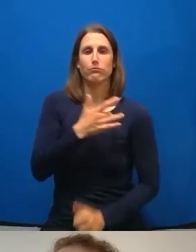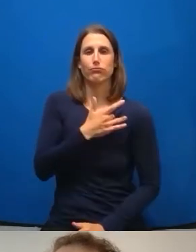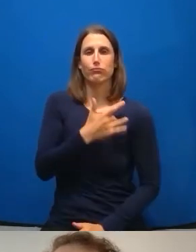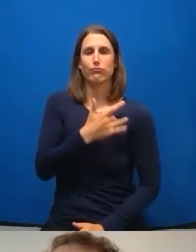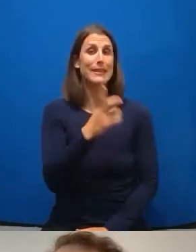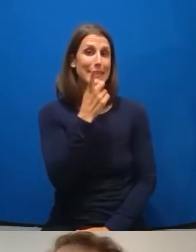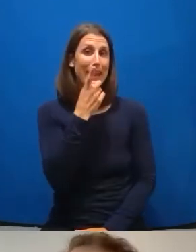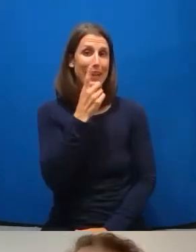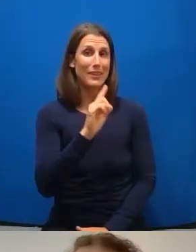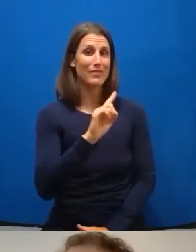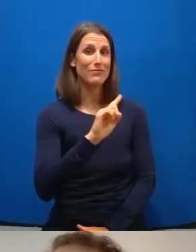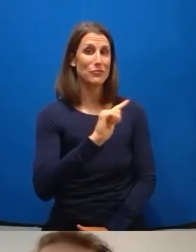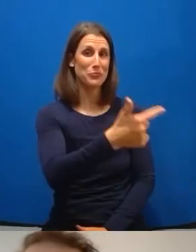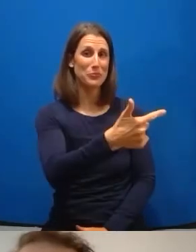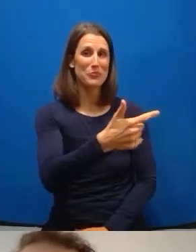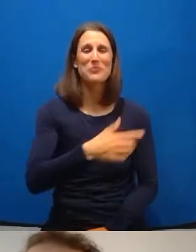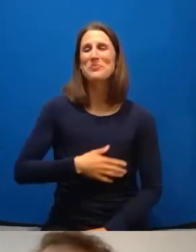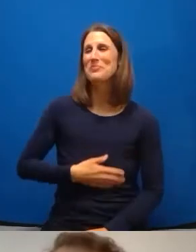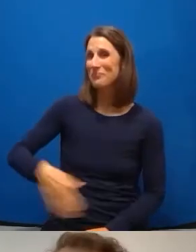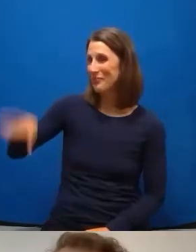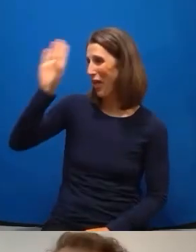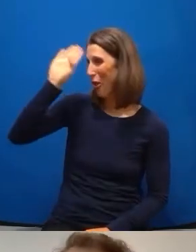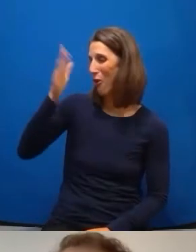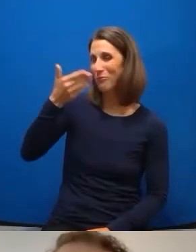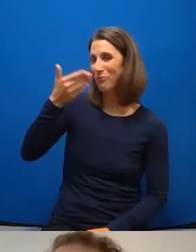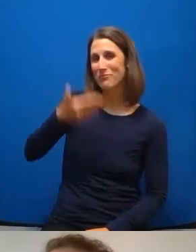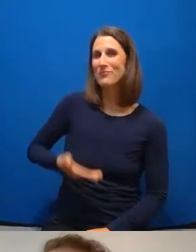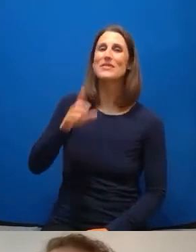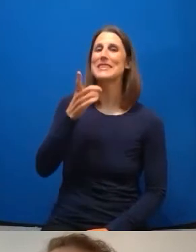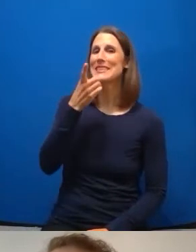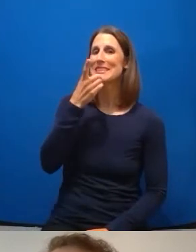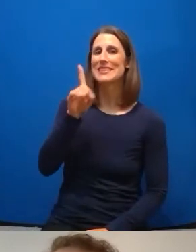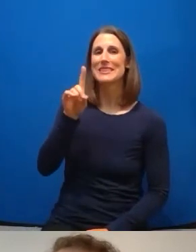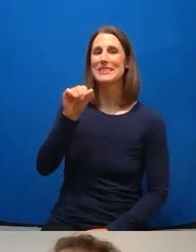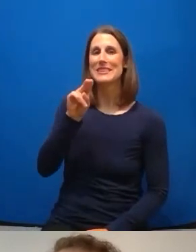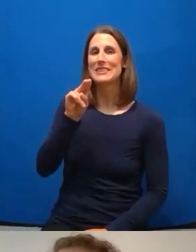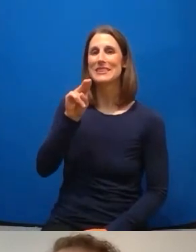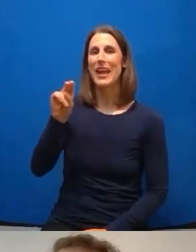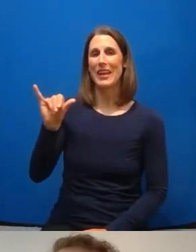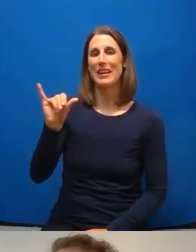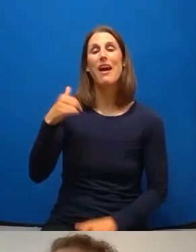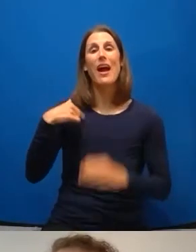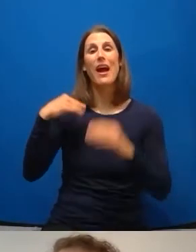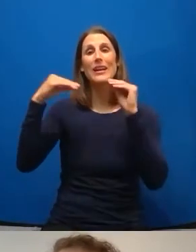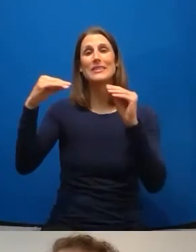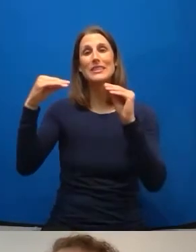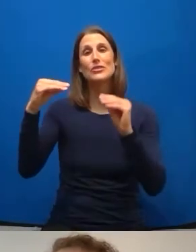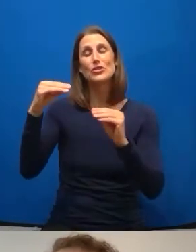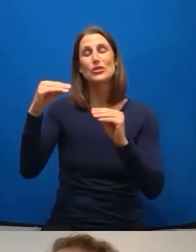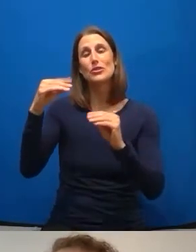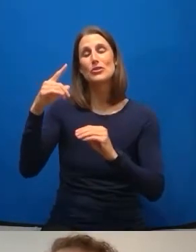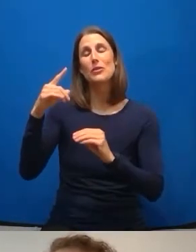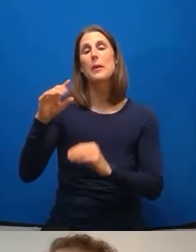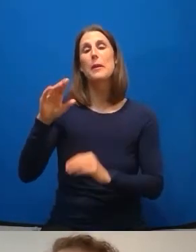off? Hi, I'm Danny. I teach on the BSD side. I teach students,